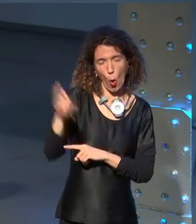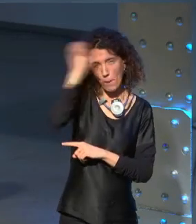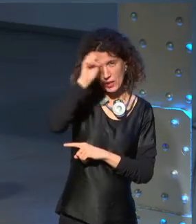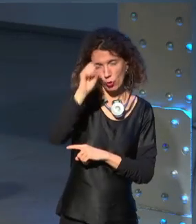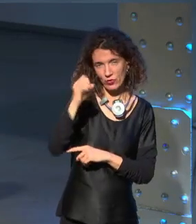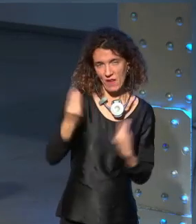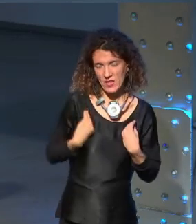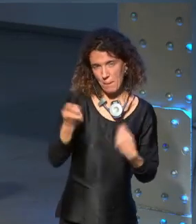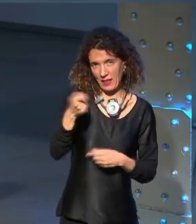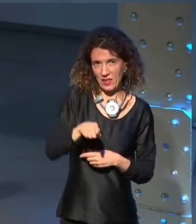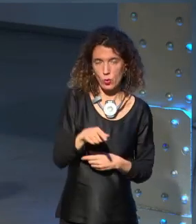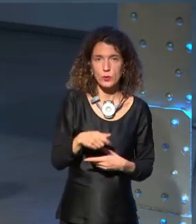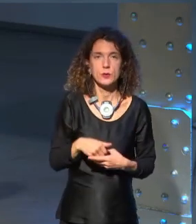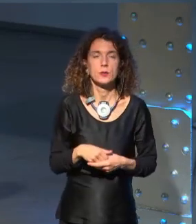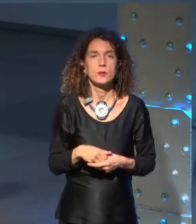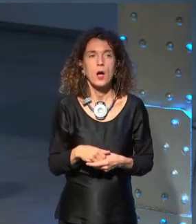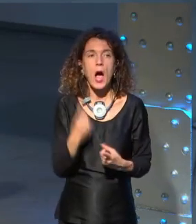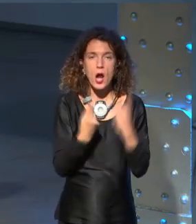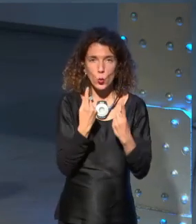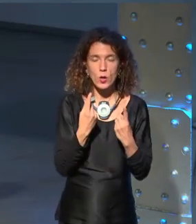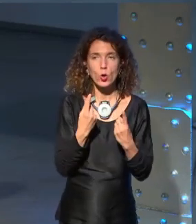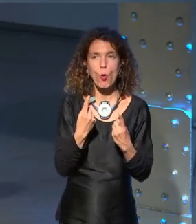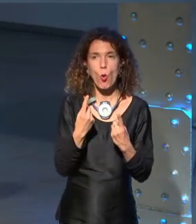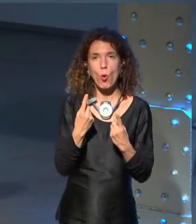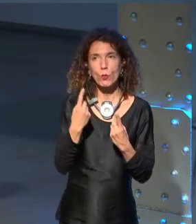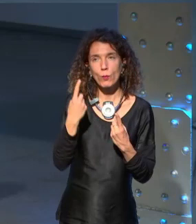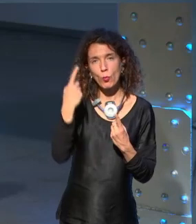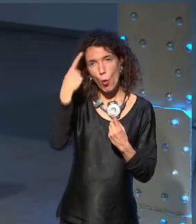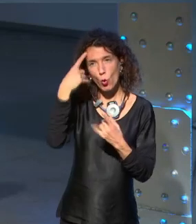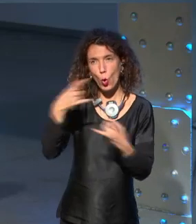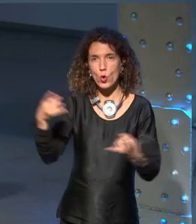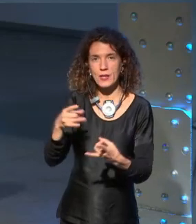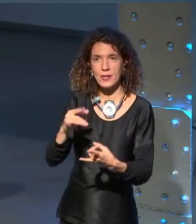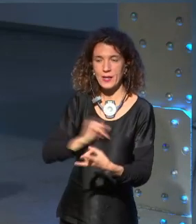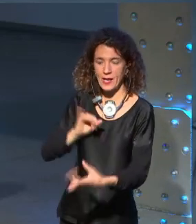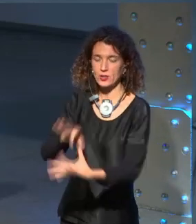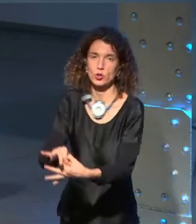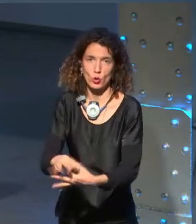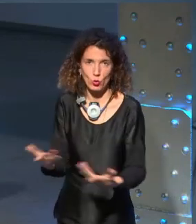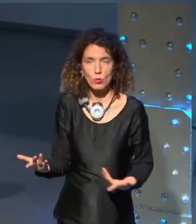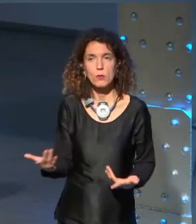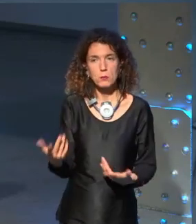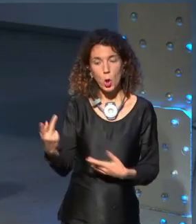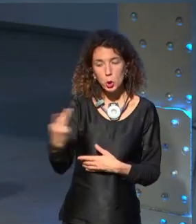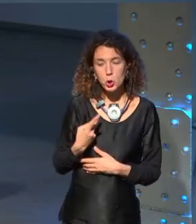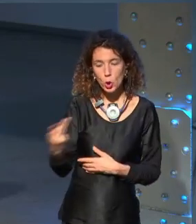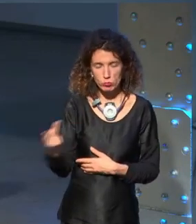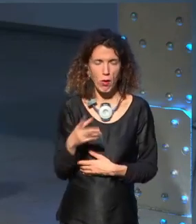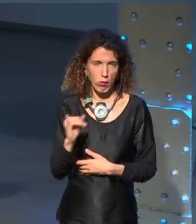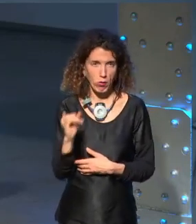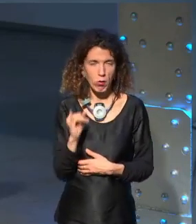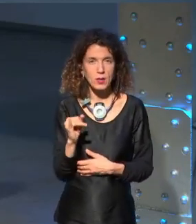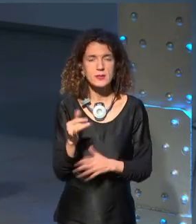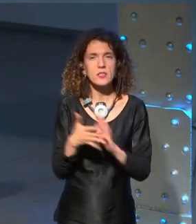there's a connection between Dave and myself, but it's not a complete connection. The connection is in how we